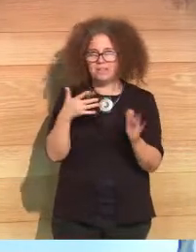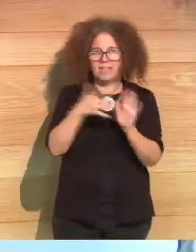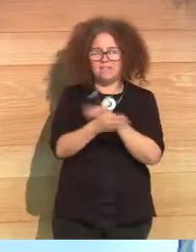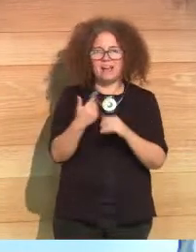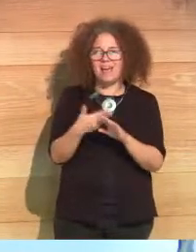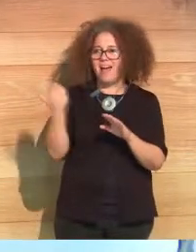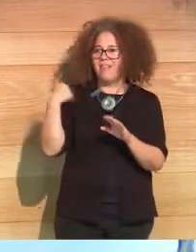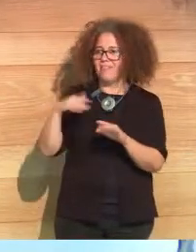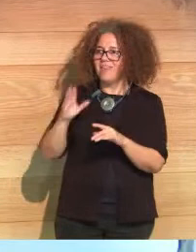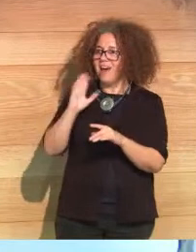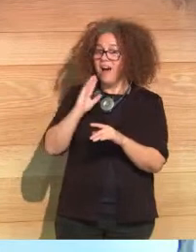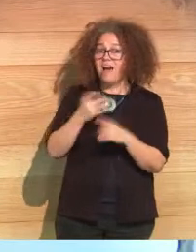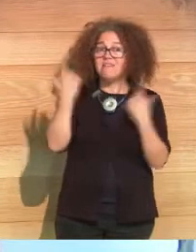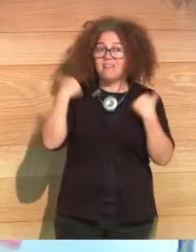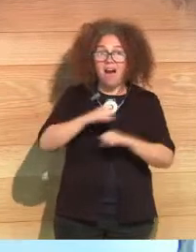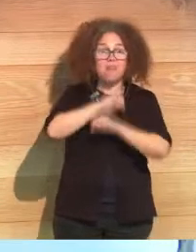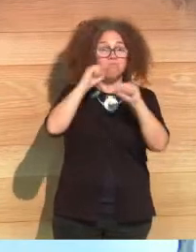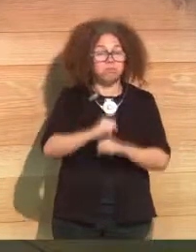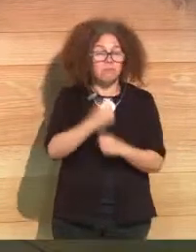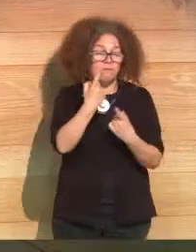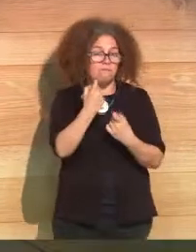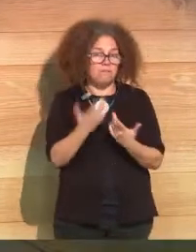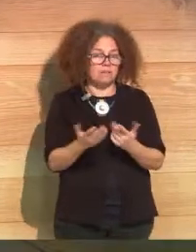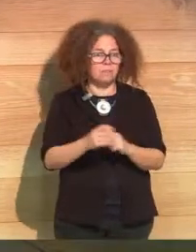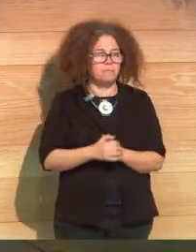started working more and more with solar panels to